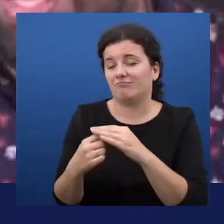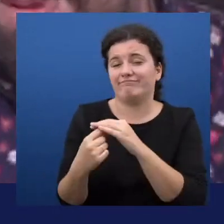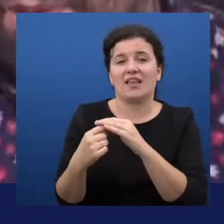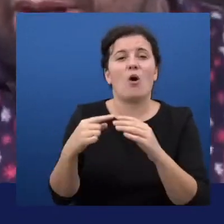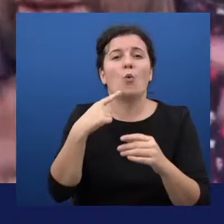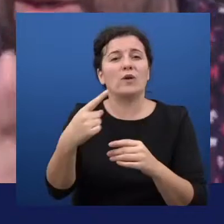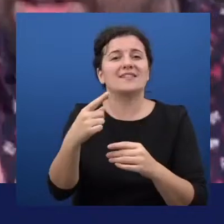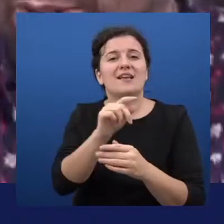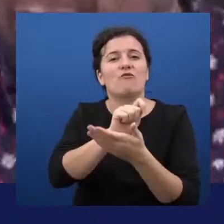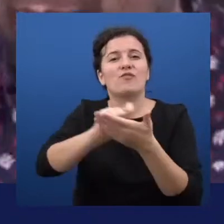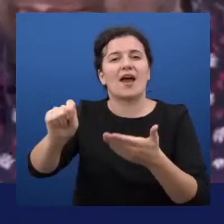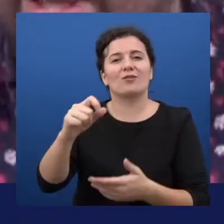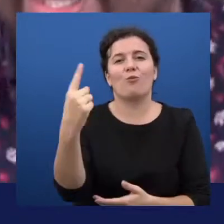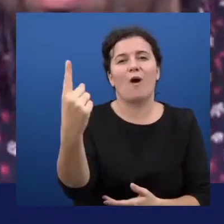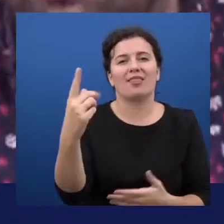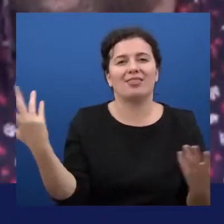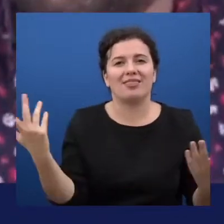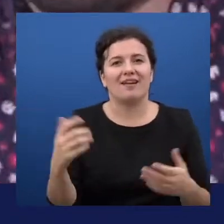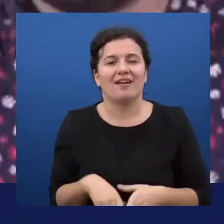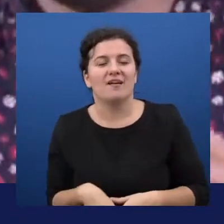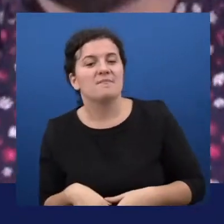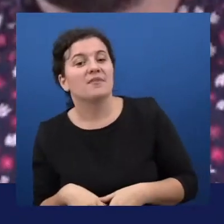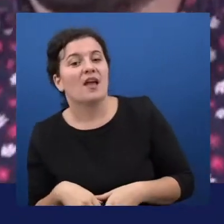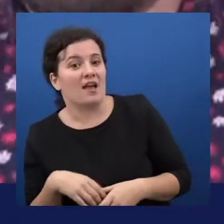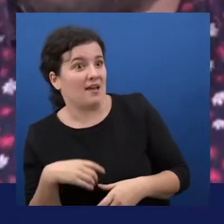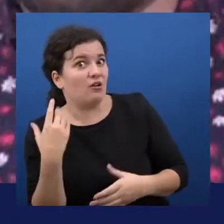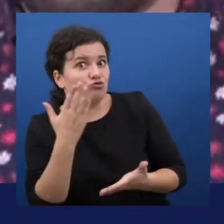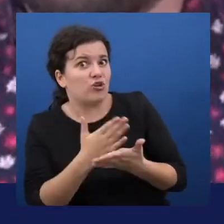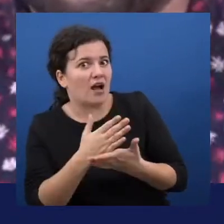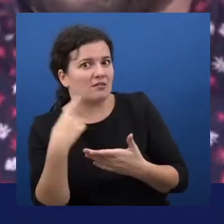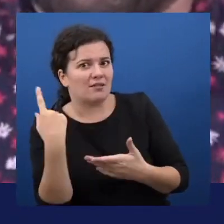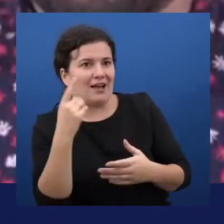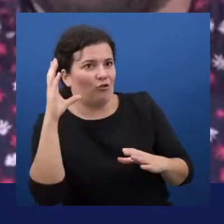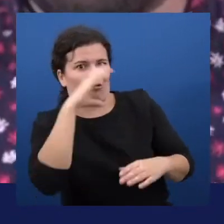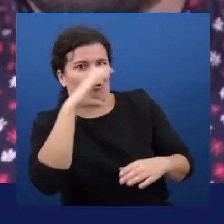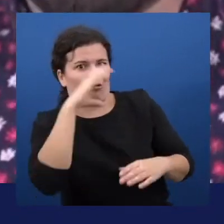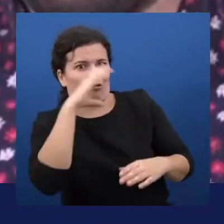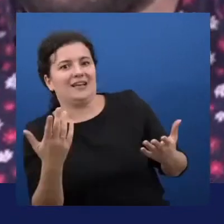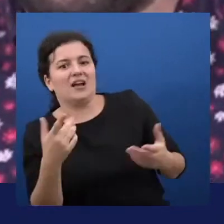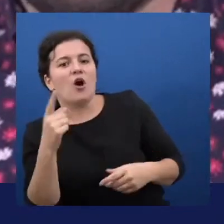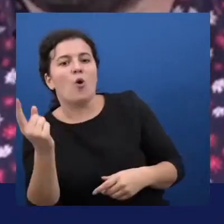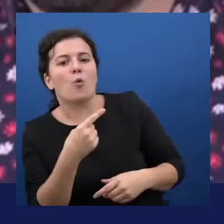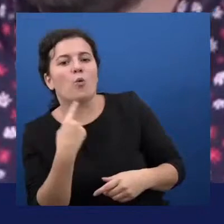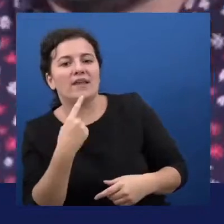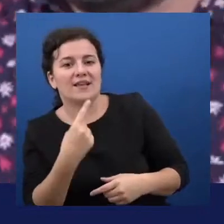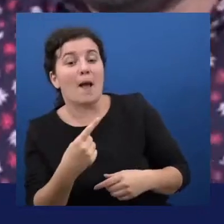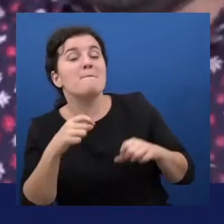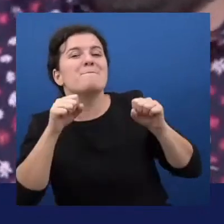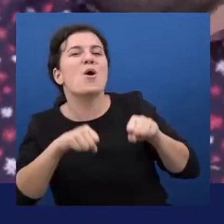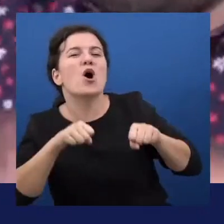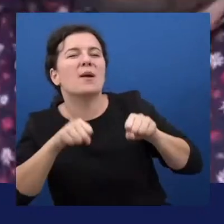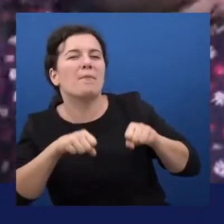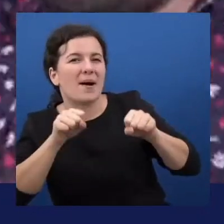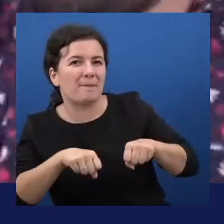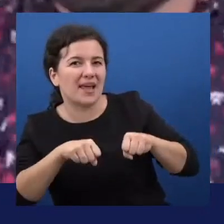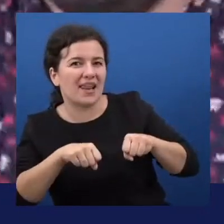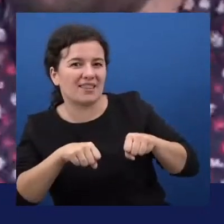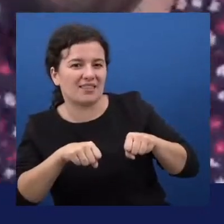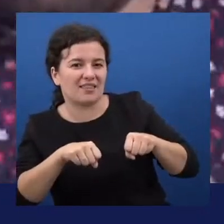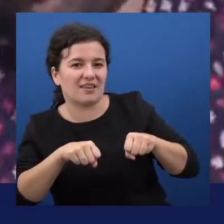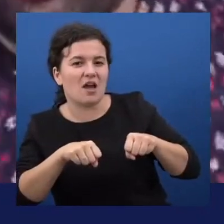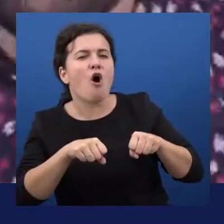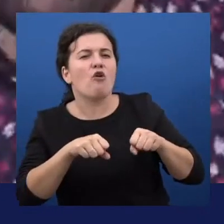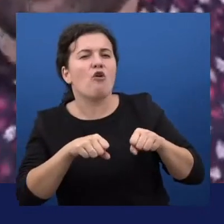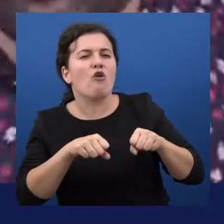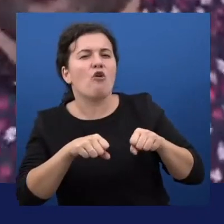that people are like, oh, here's the probabilities, and like if you talk to a pure statistician, they'll literally just be like, that's it. They'll throw their ball on the floor and leave